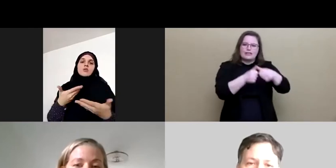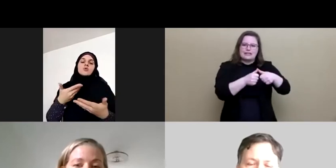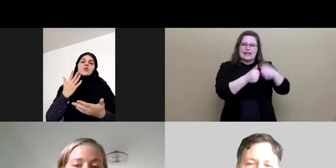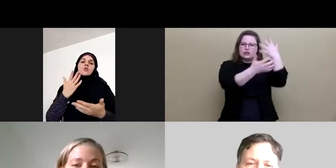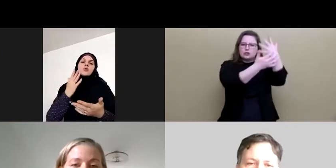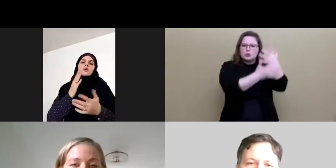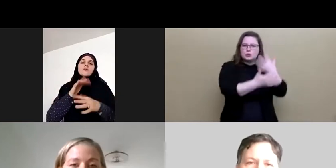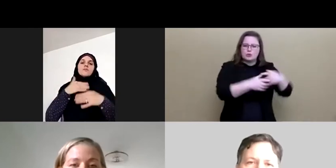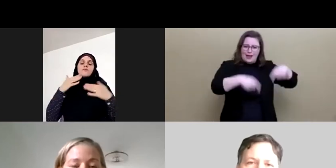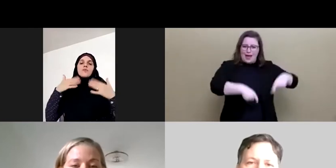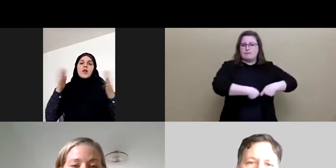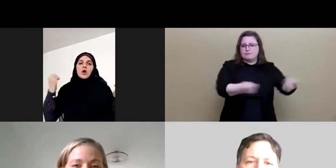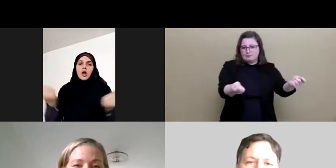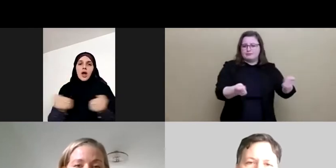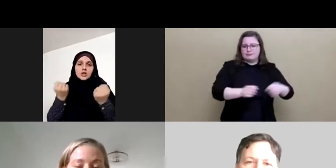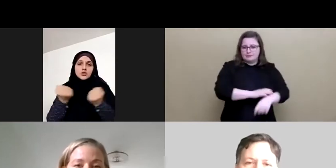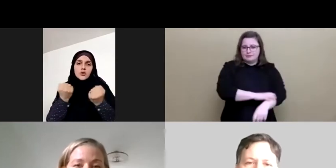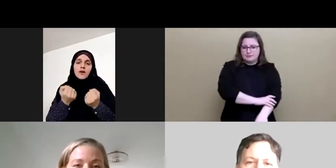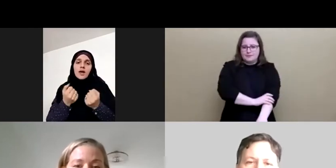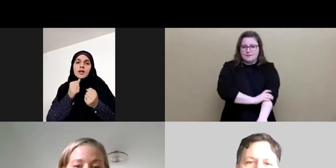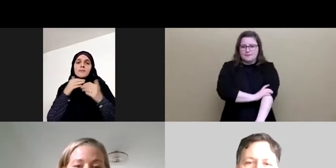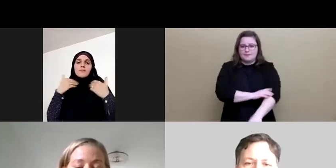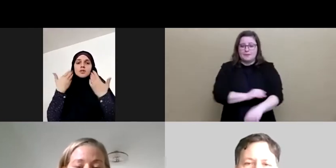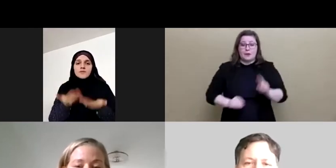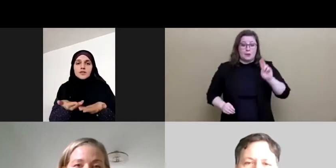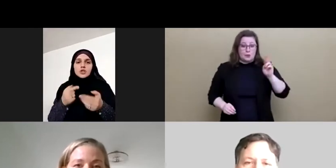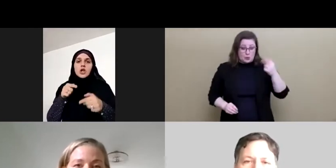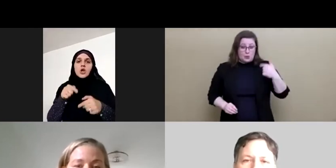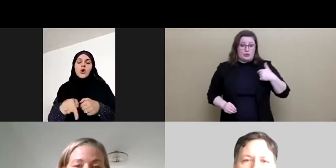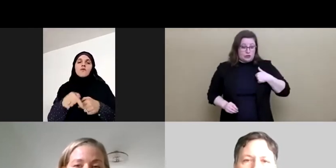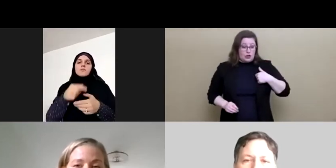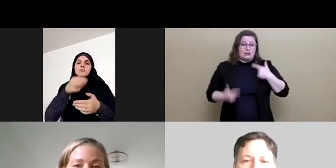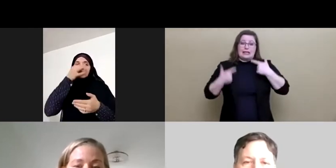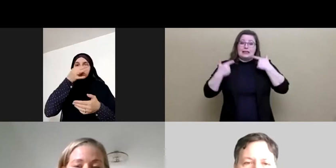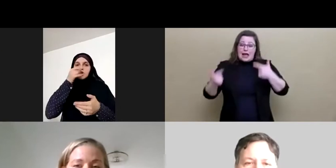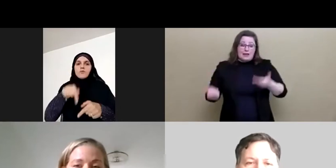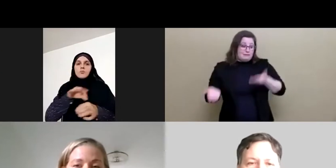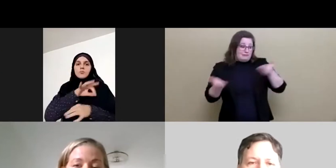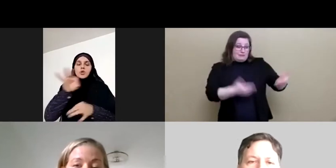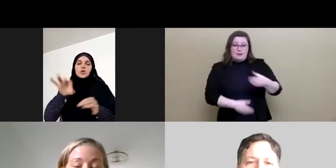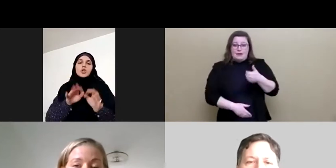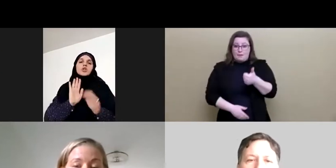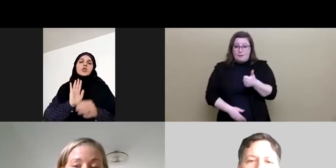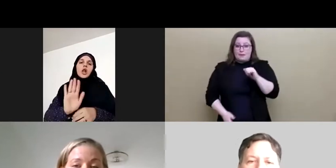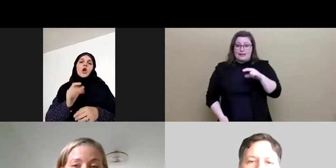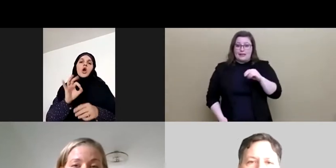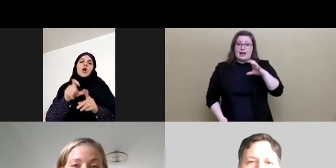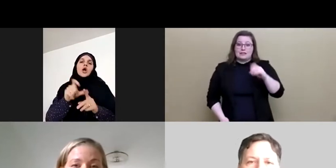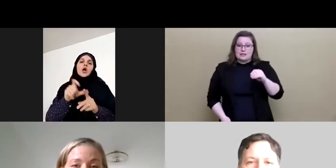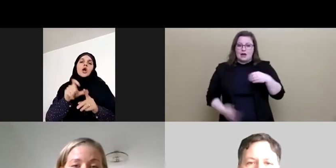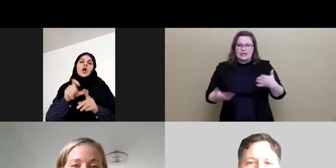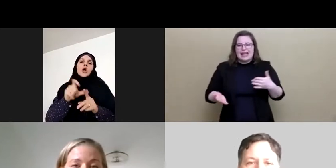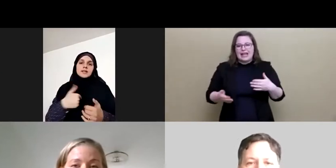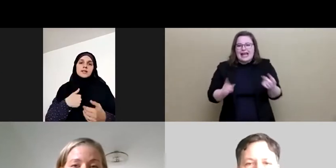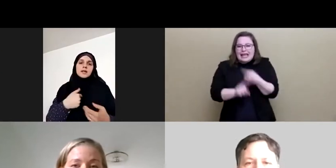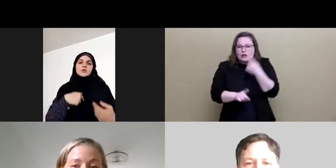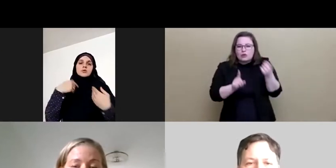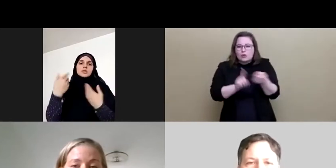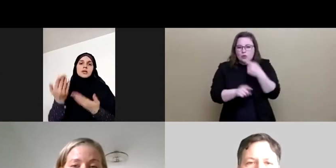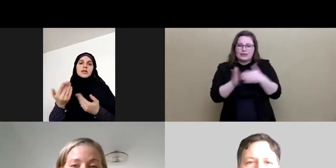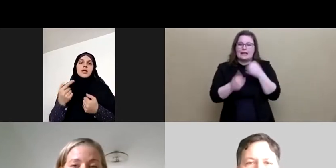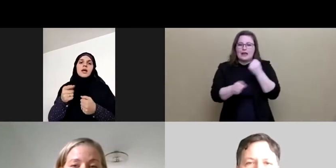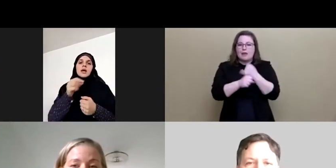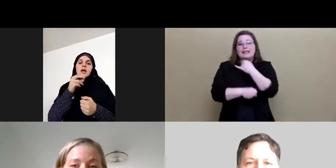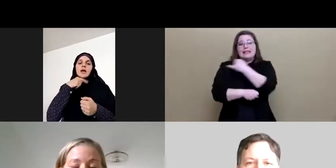launch. Now I will give the floor to Binasa, who will give an introduction to my rights work in Bosnia and